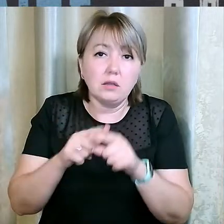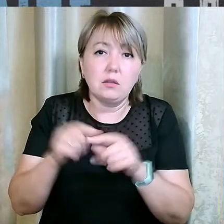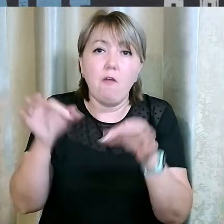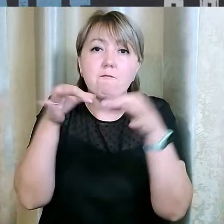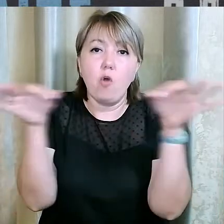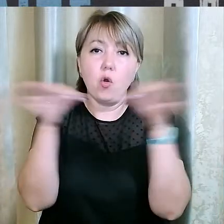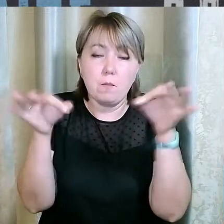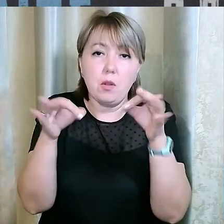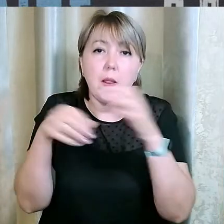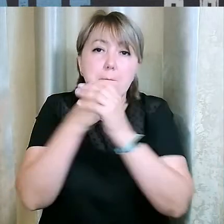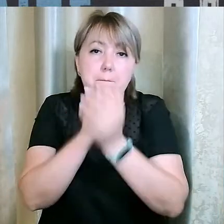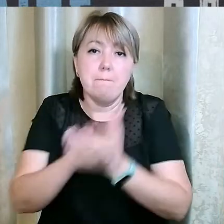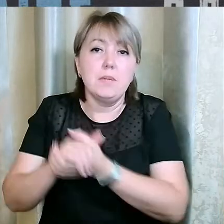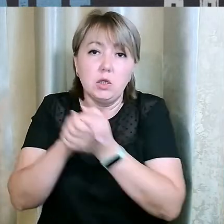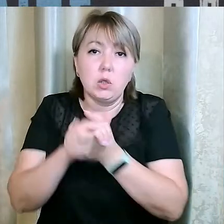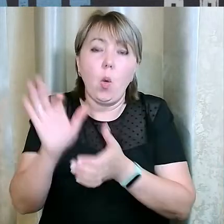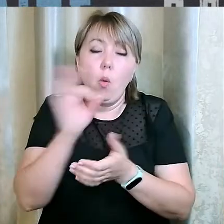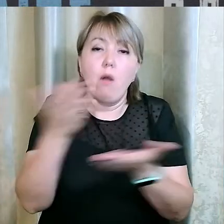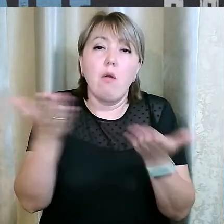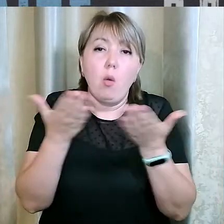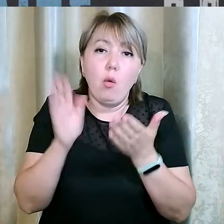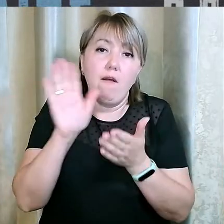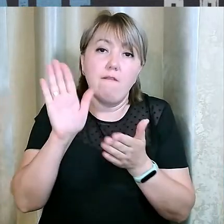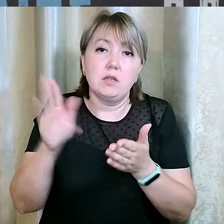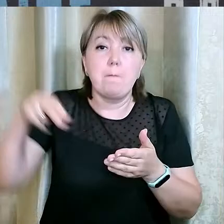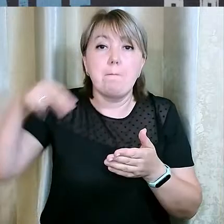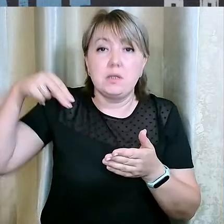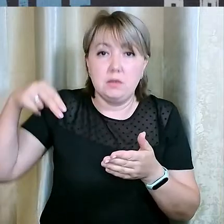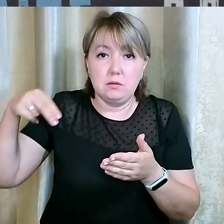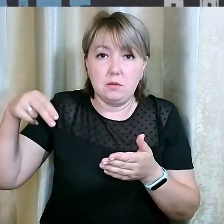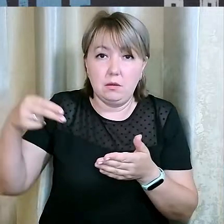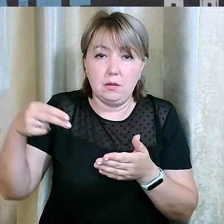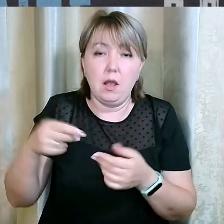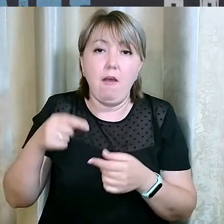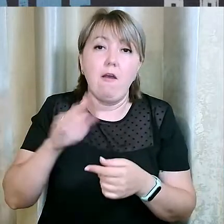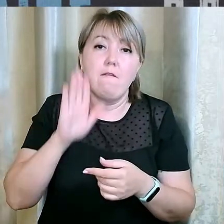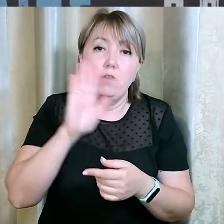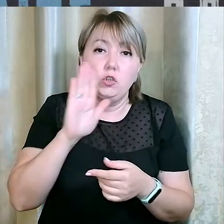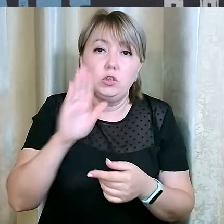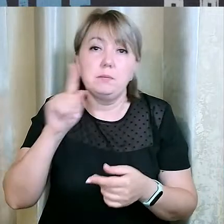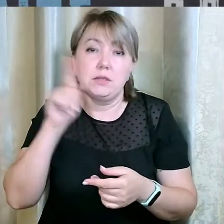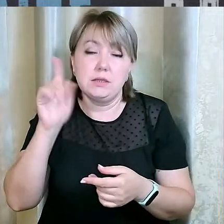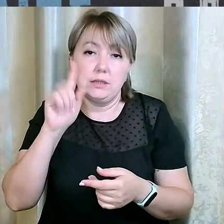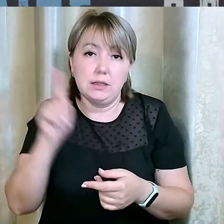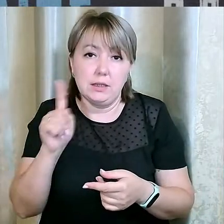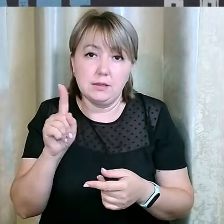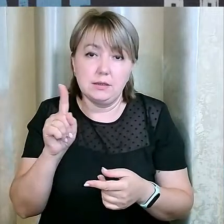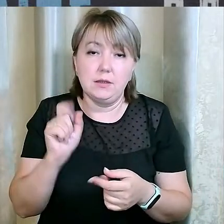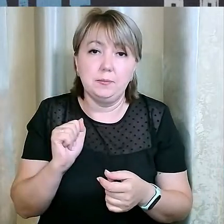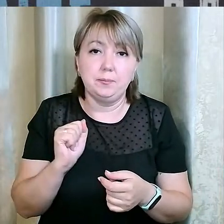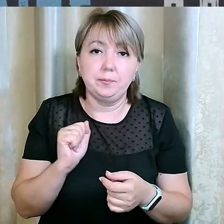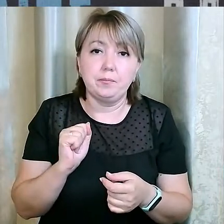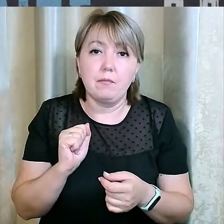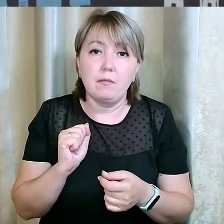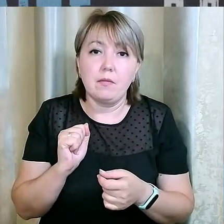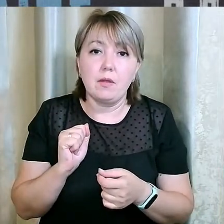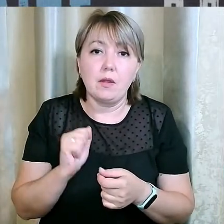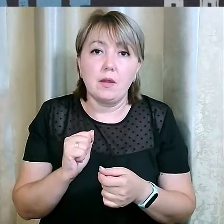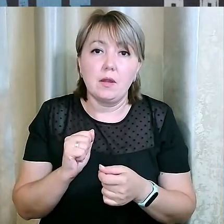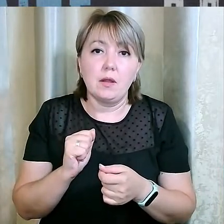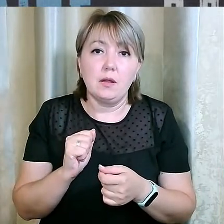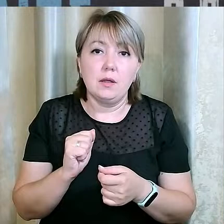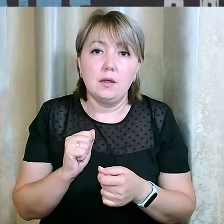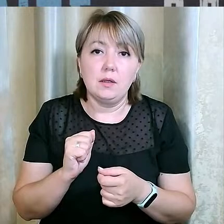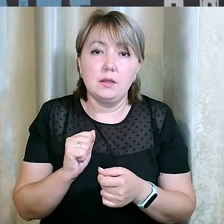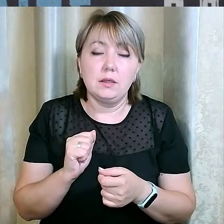peace formula, which is mentioned by our president. Agrarian sector is a reliable